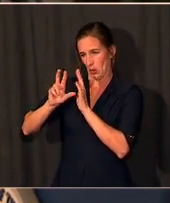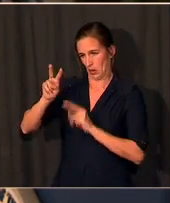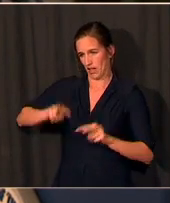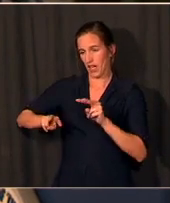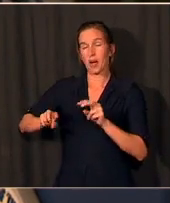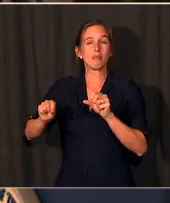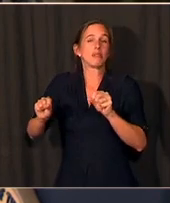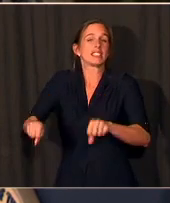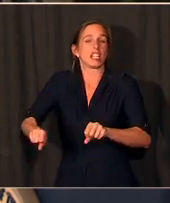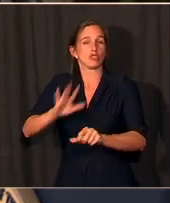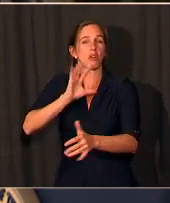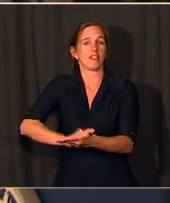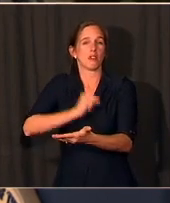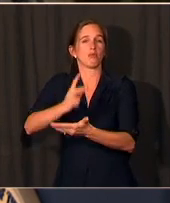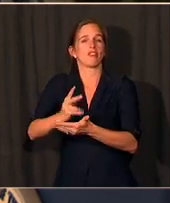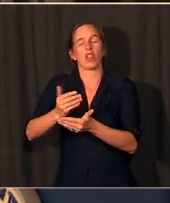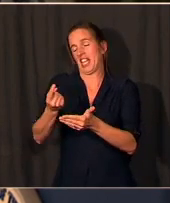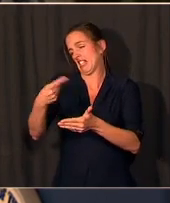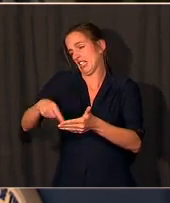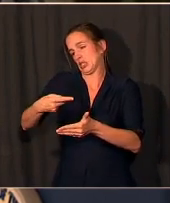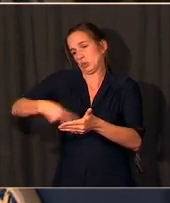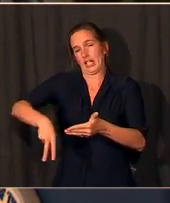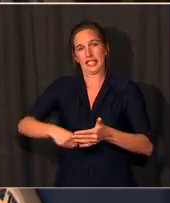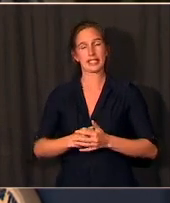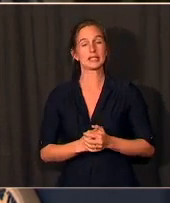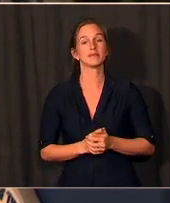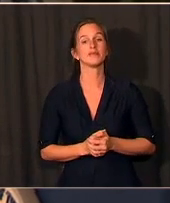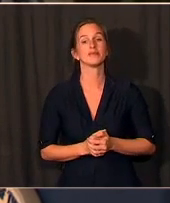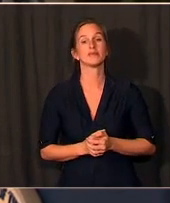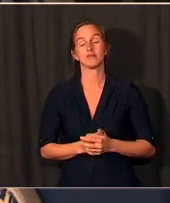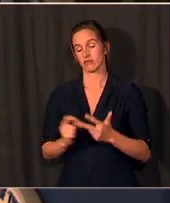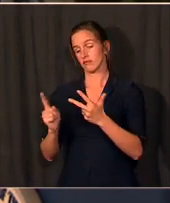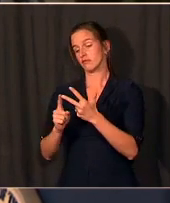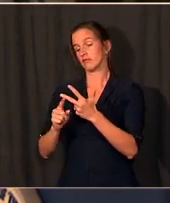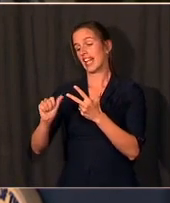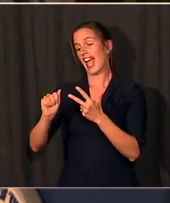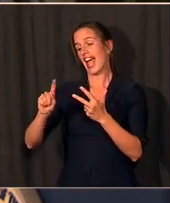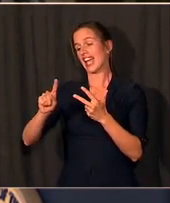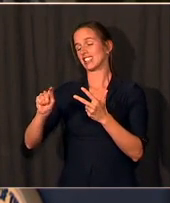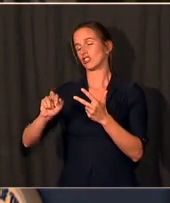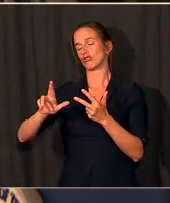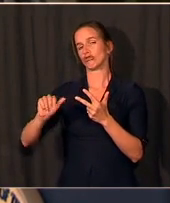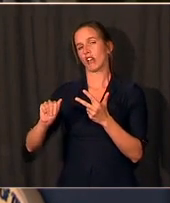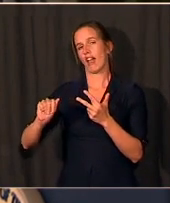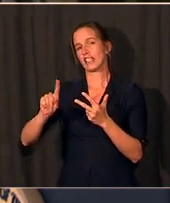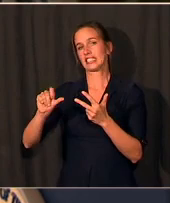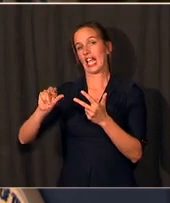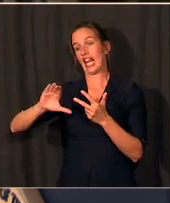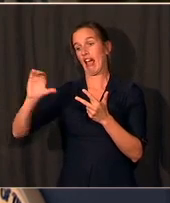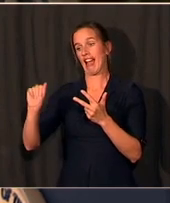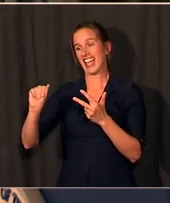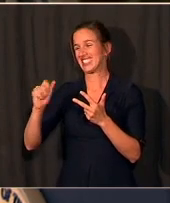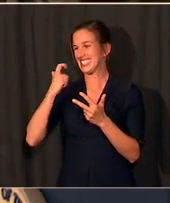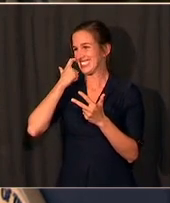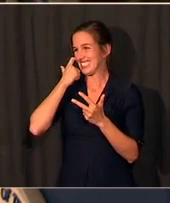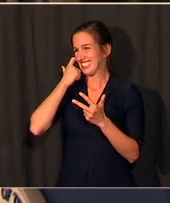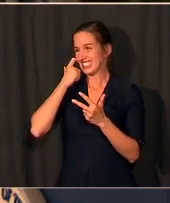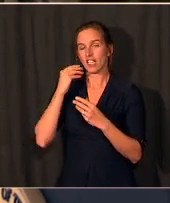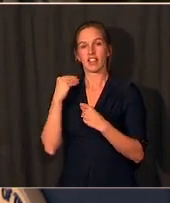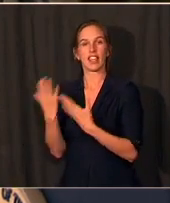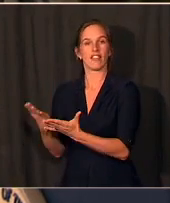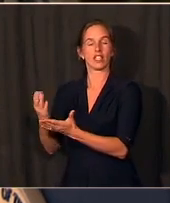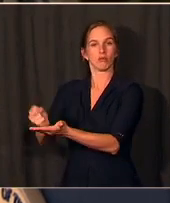reaching approval within the next few weeks. And finally, AstraZeneca just in the last few days has received a green light to